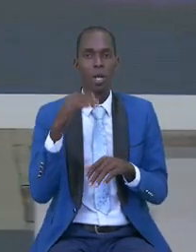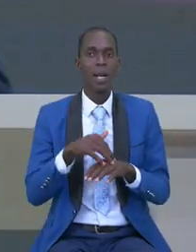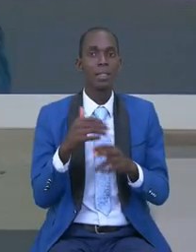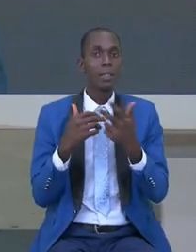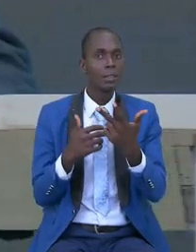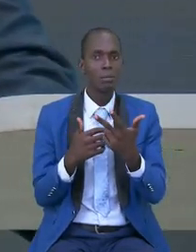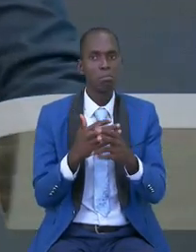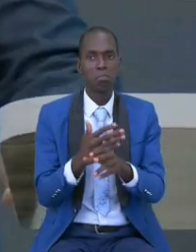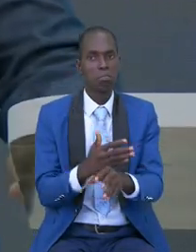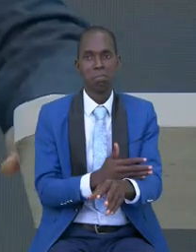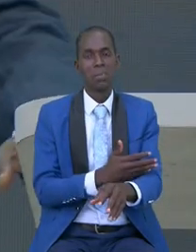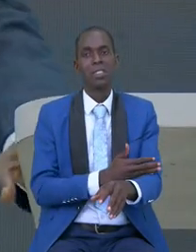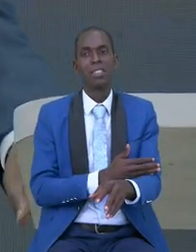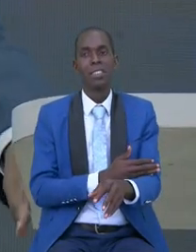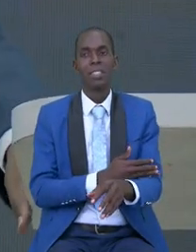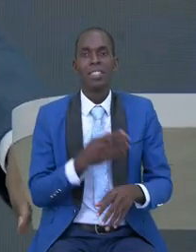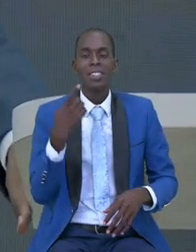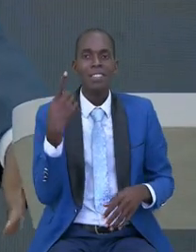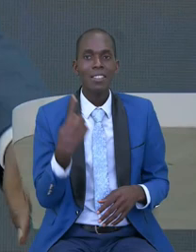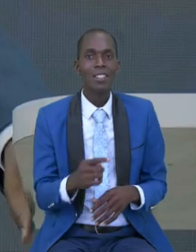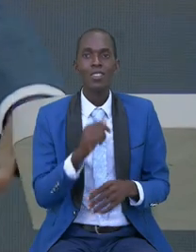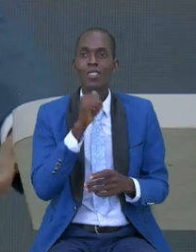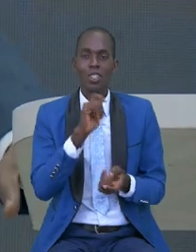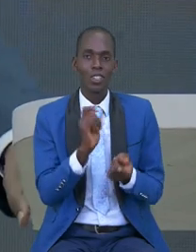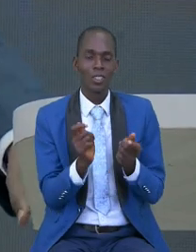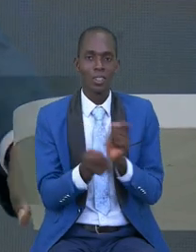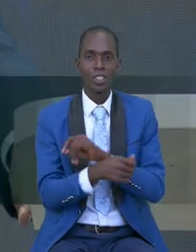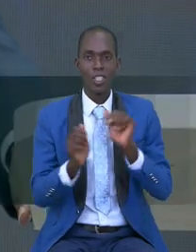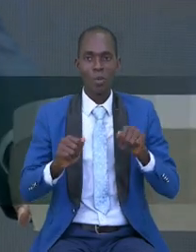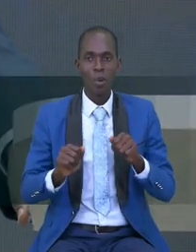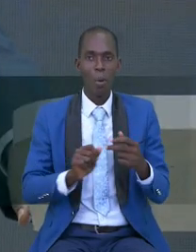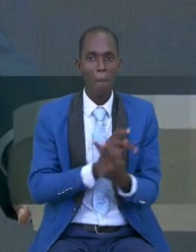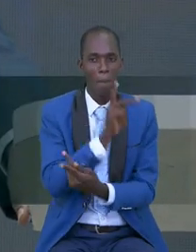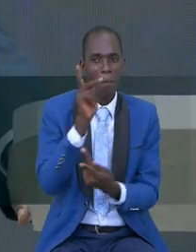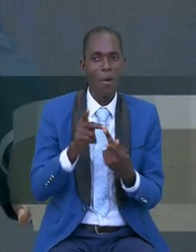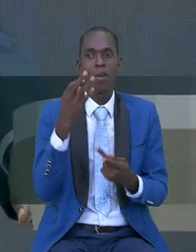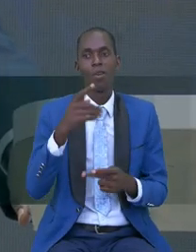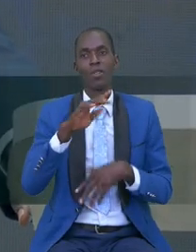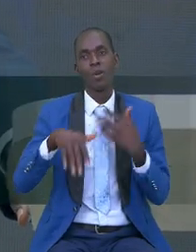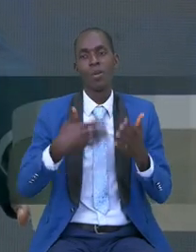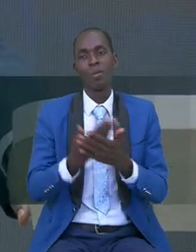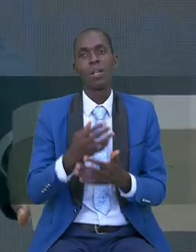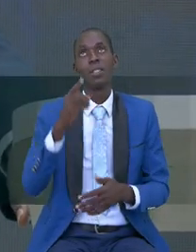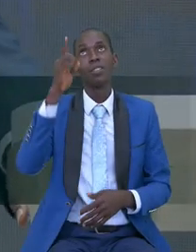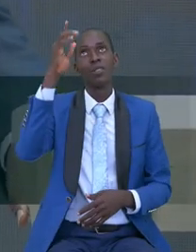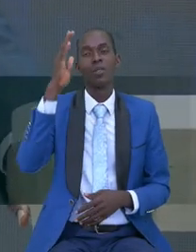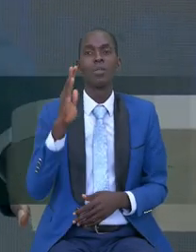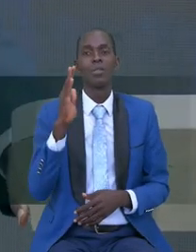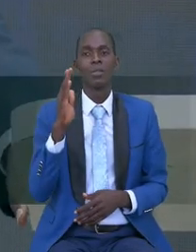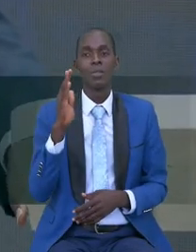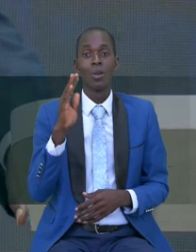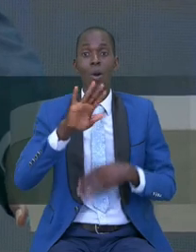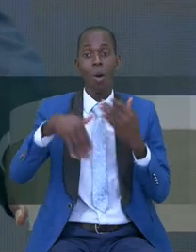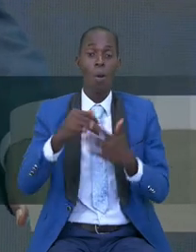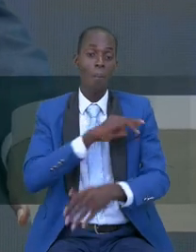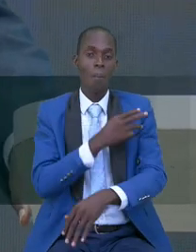Number one, the unchangeable perfection of the Almighty God. Number two,